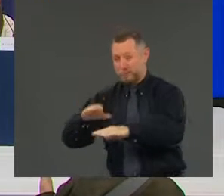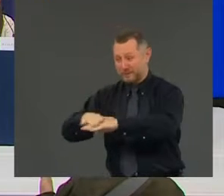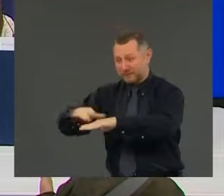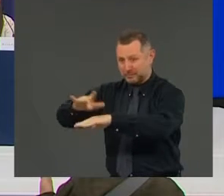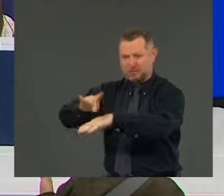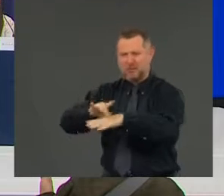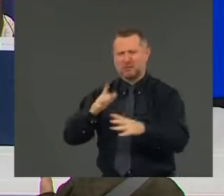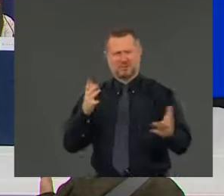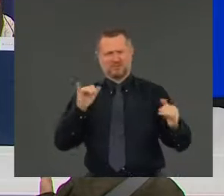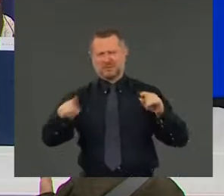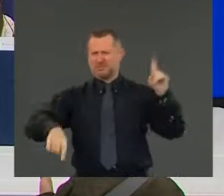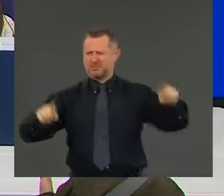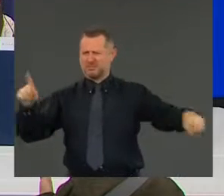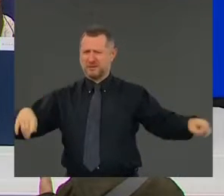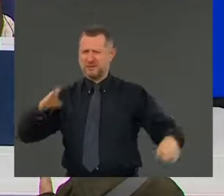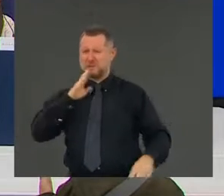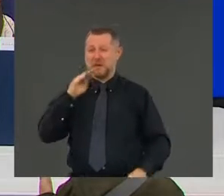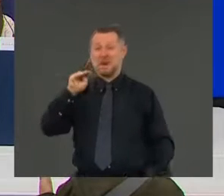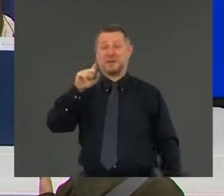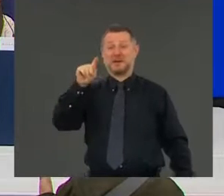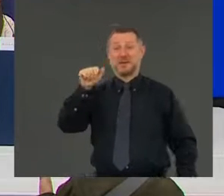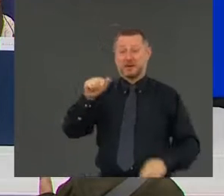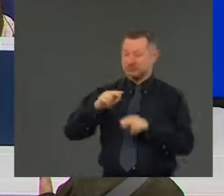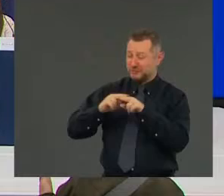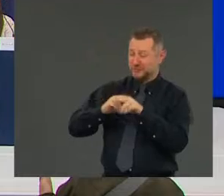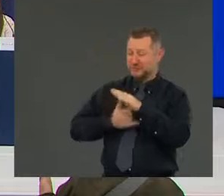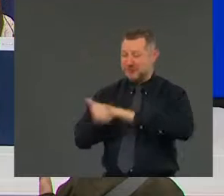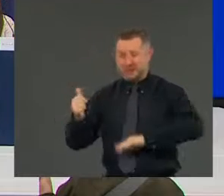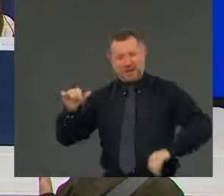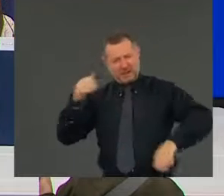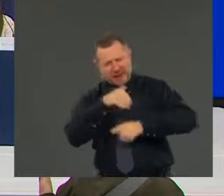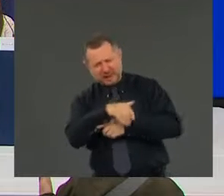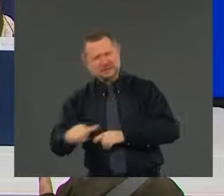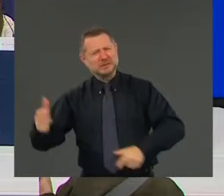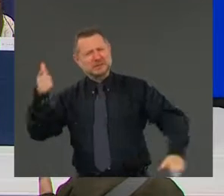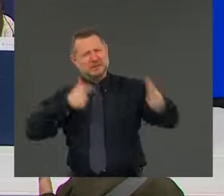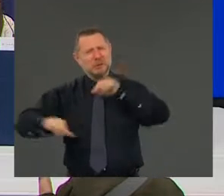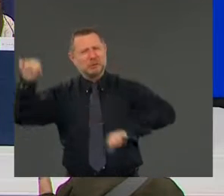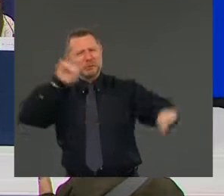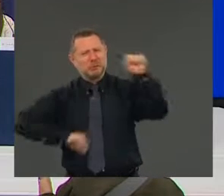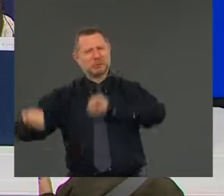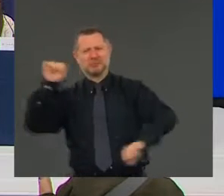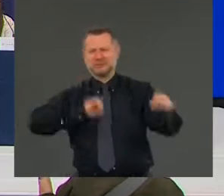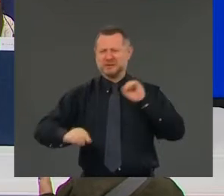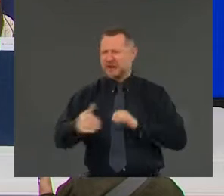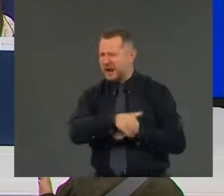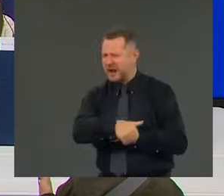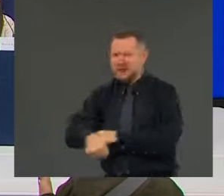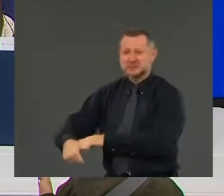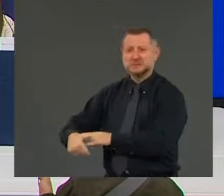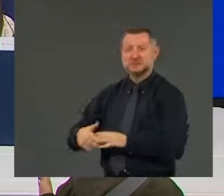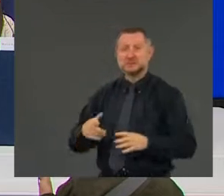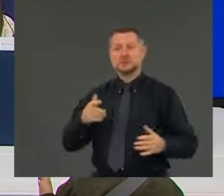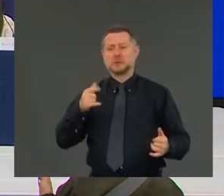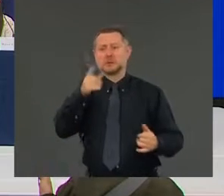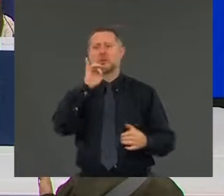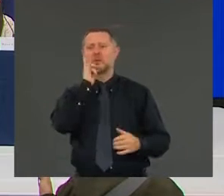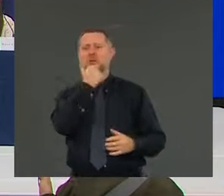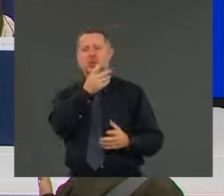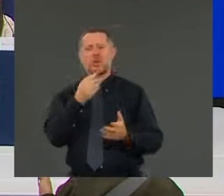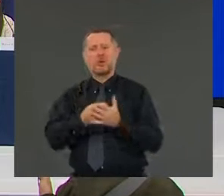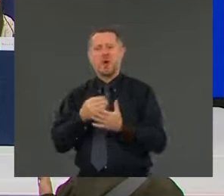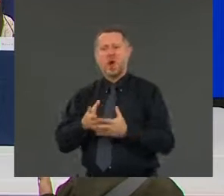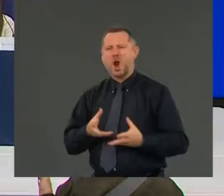surface on every train been a misallocation of resources? Would you instead instruct them to get ready for the reopening by handing